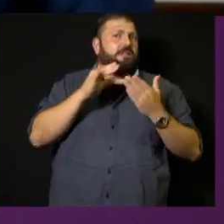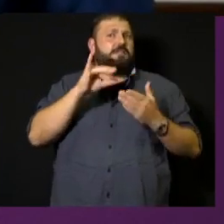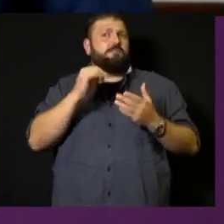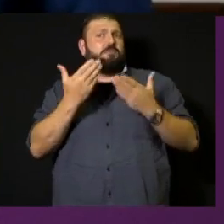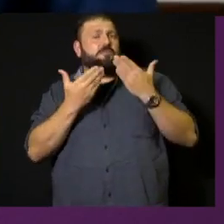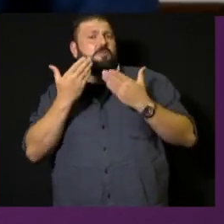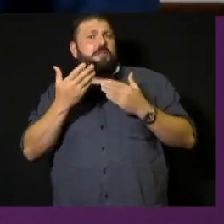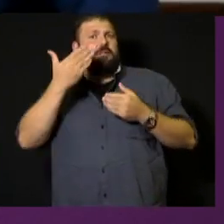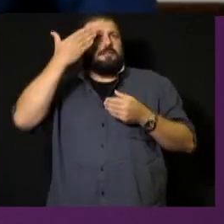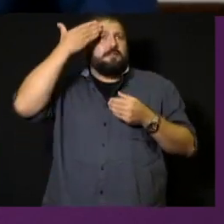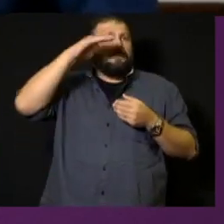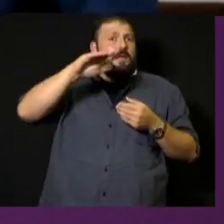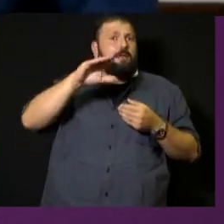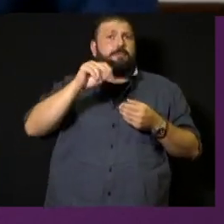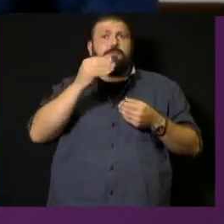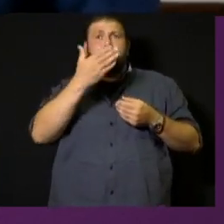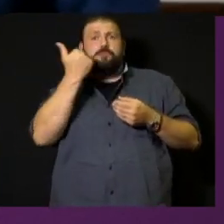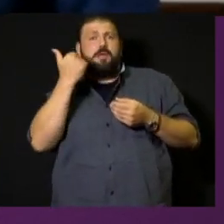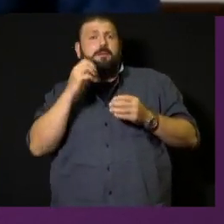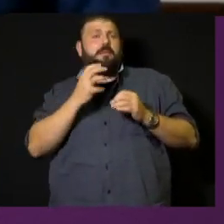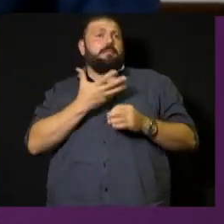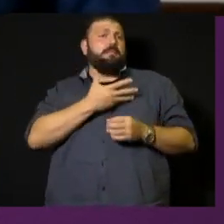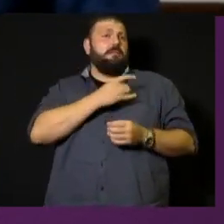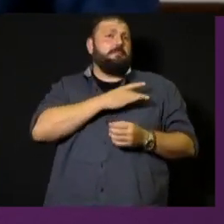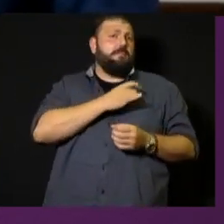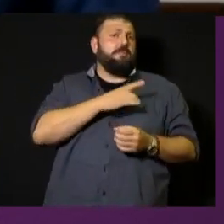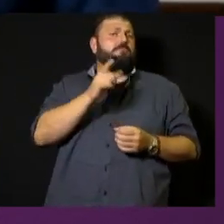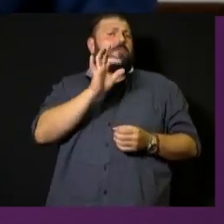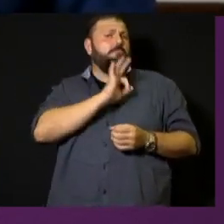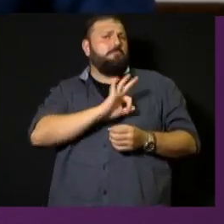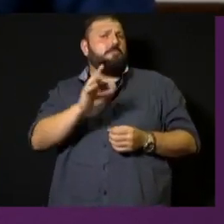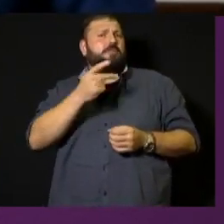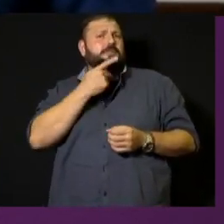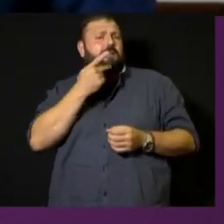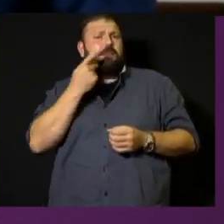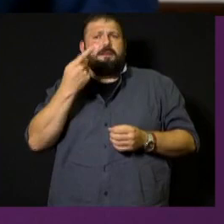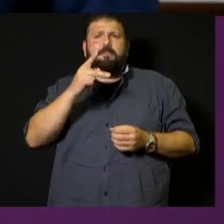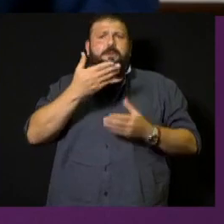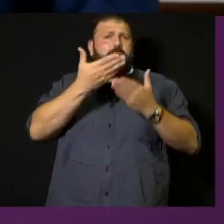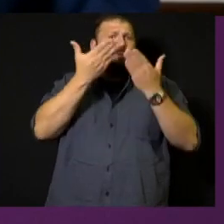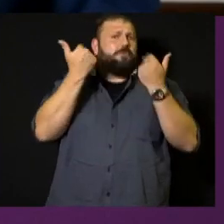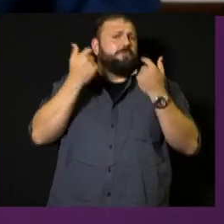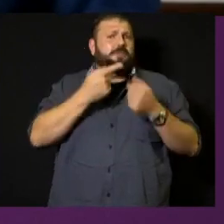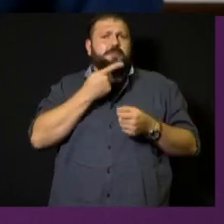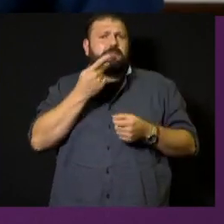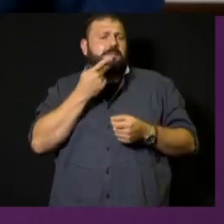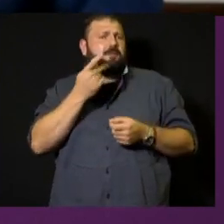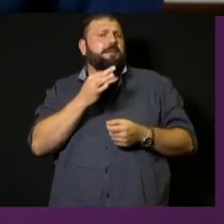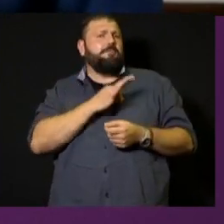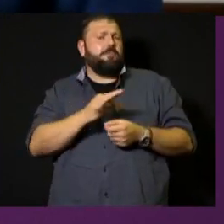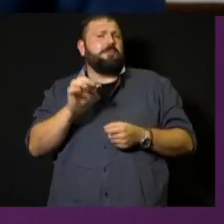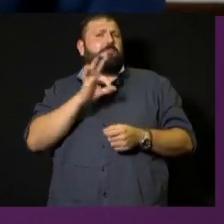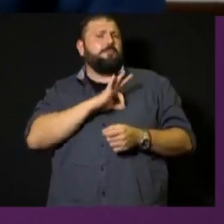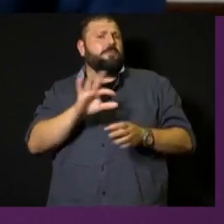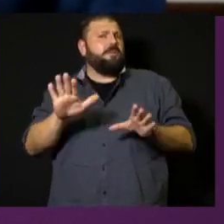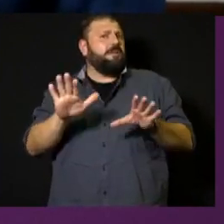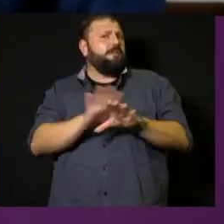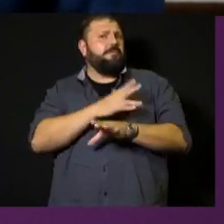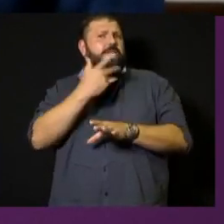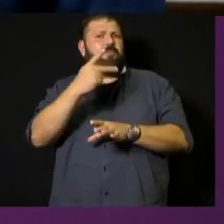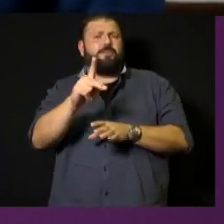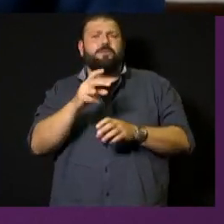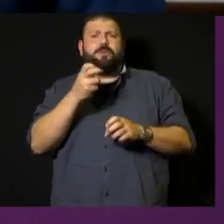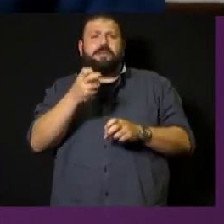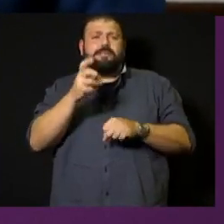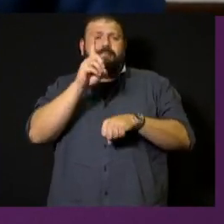It doesn't matter if you have a bachelor degree or not, if you are afraid or not, if you can talk in front of